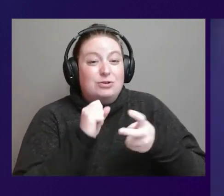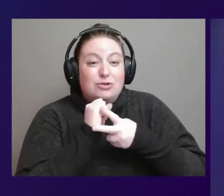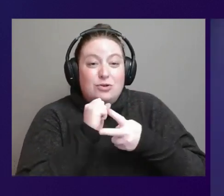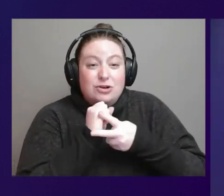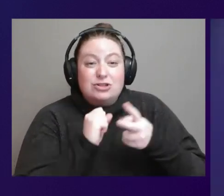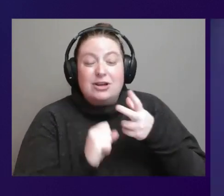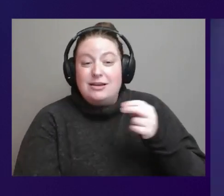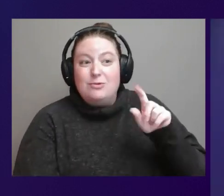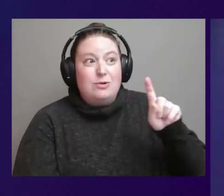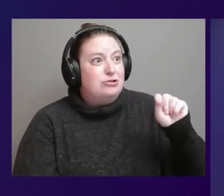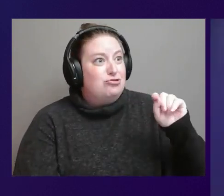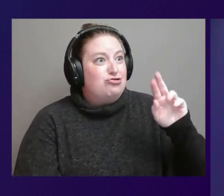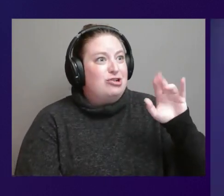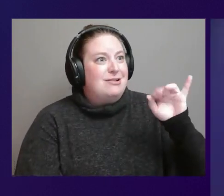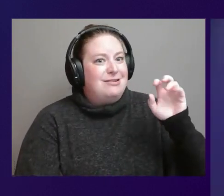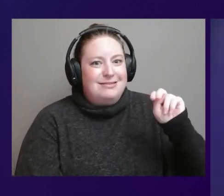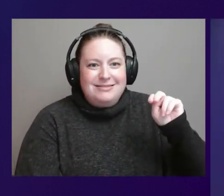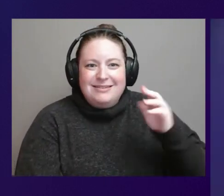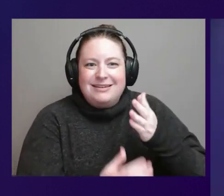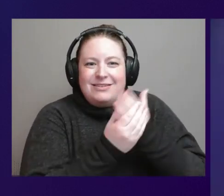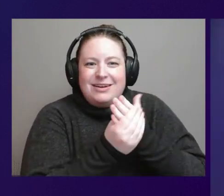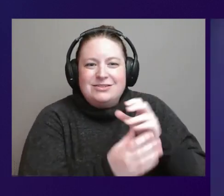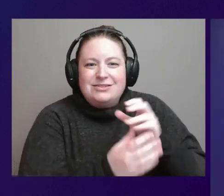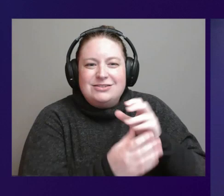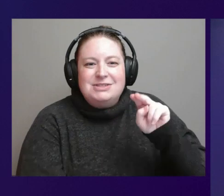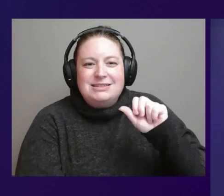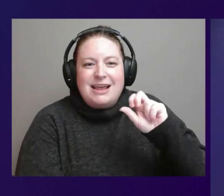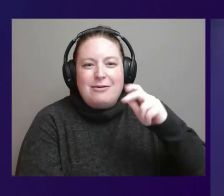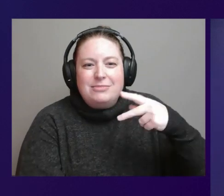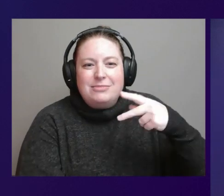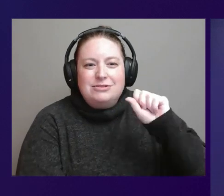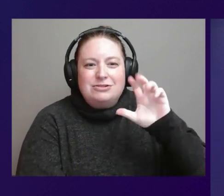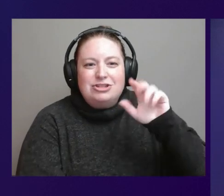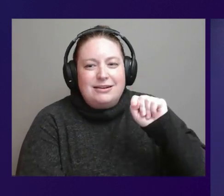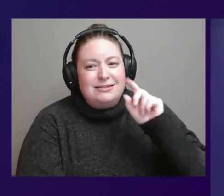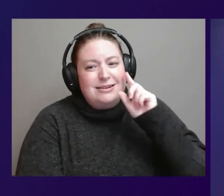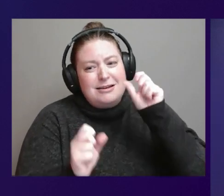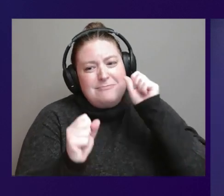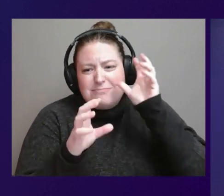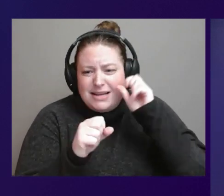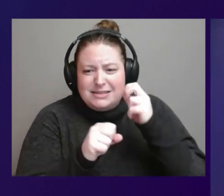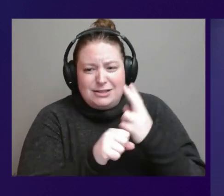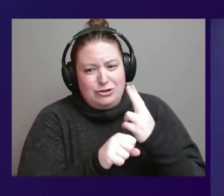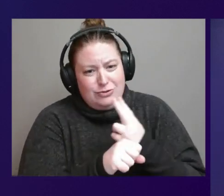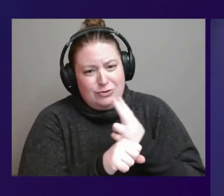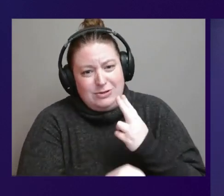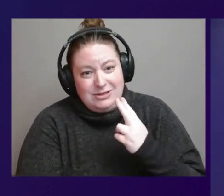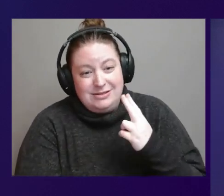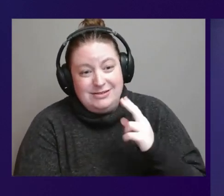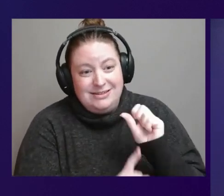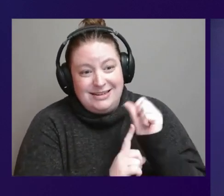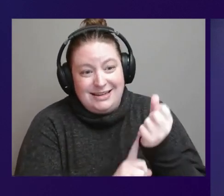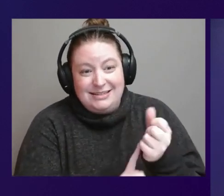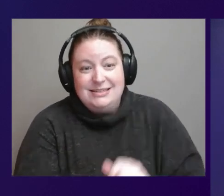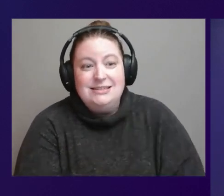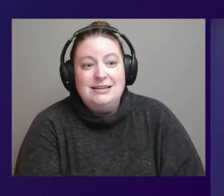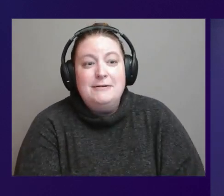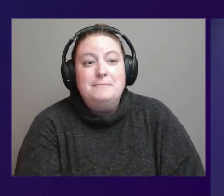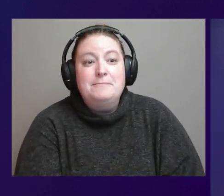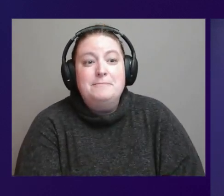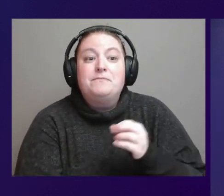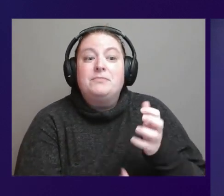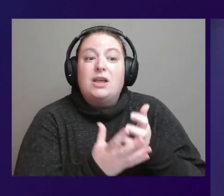Snapchat, just amazing use cases from our customers. I also learned that a lot of what we have to offer here in storage, it's all